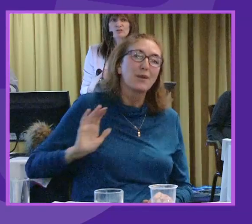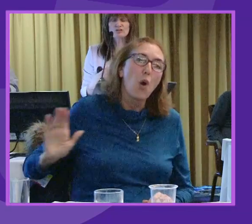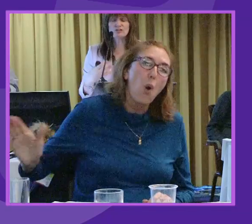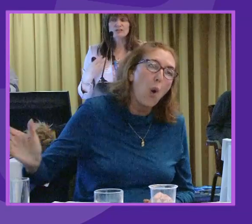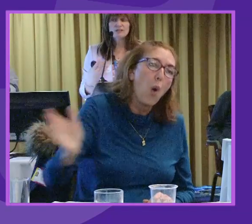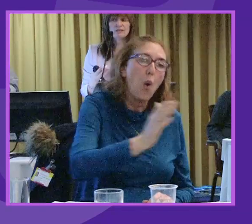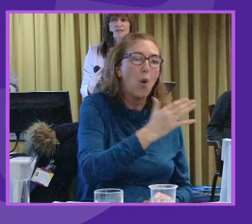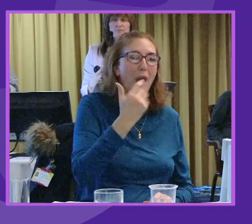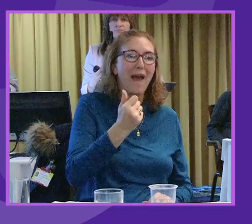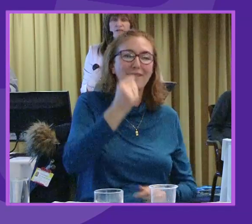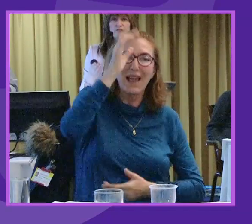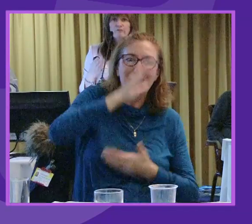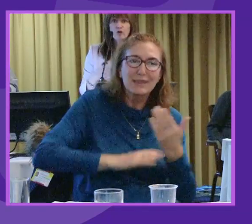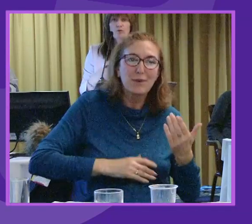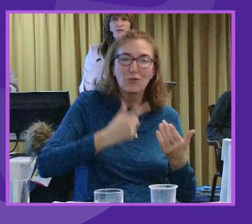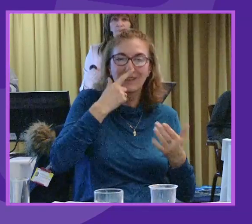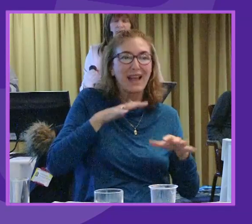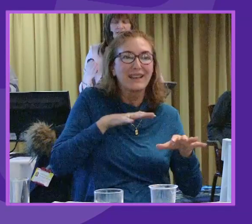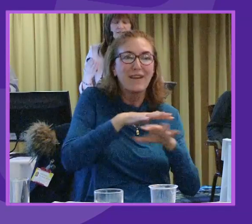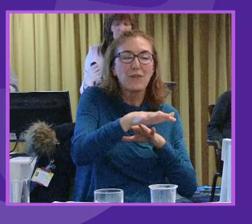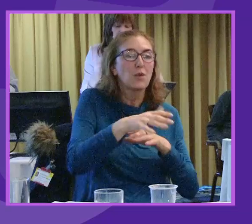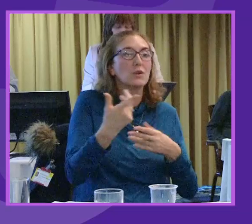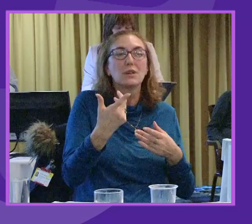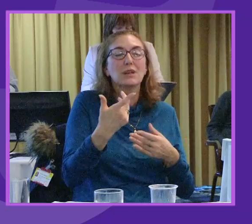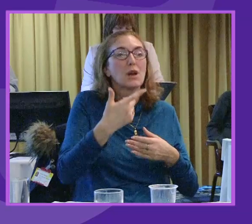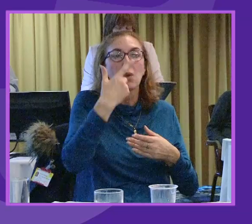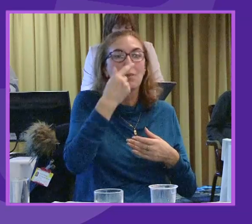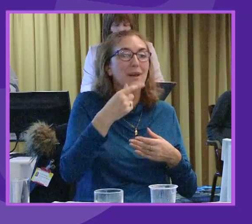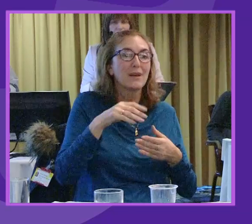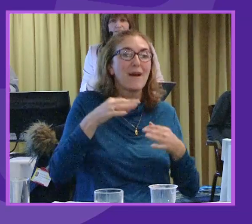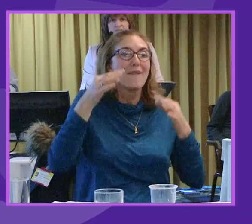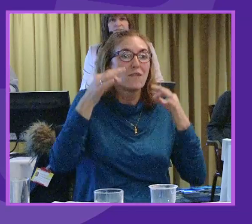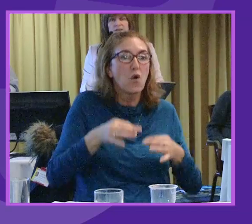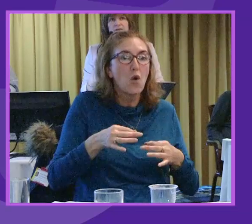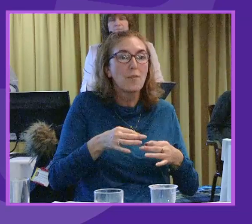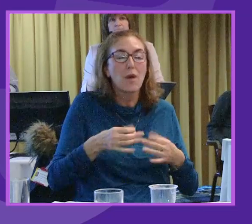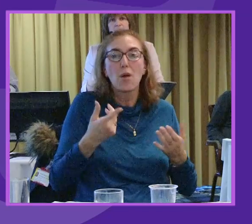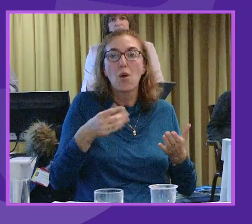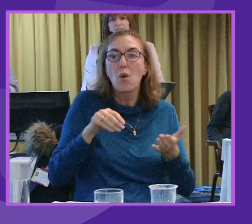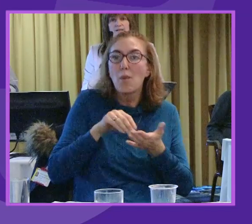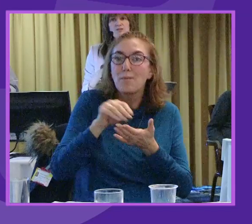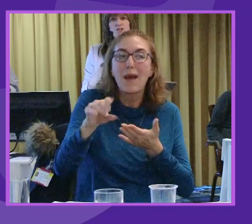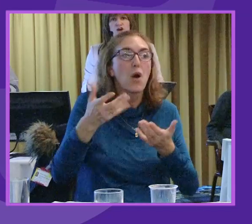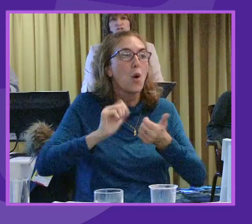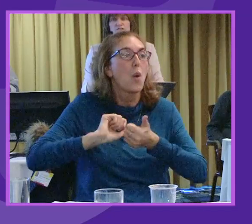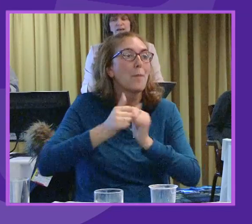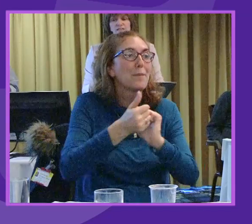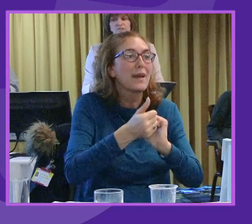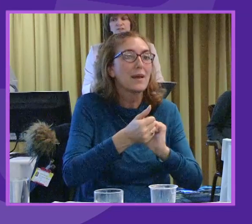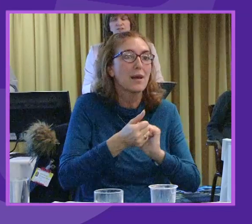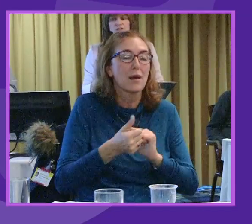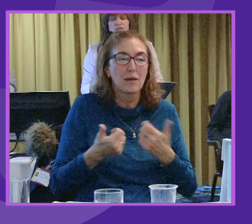lived experience in everyone, not just formal paid peer support.